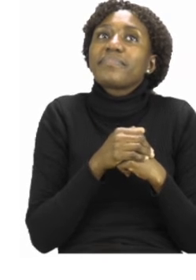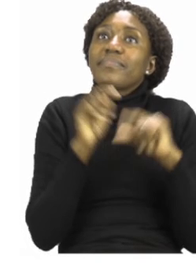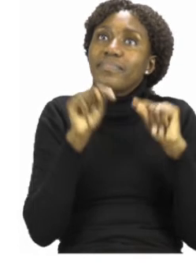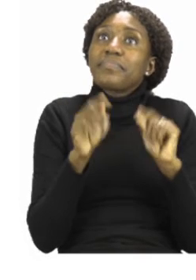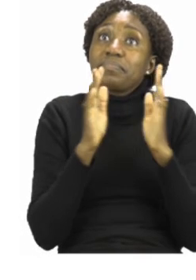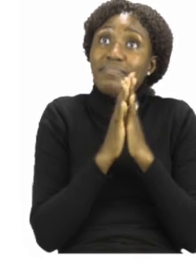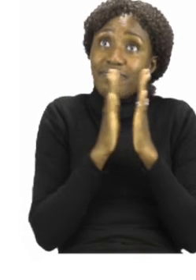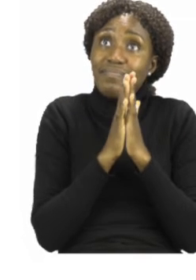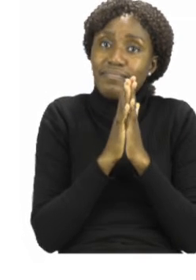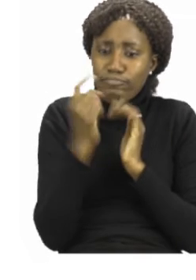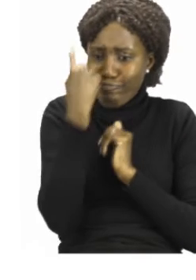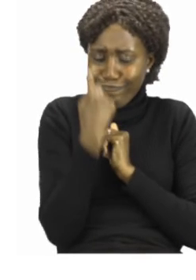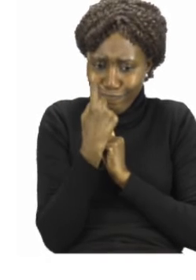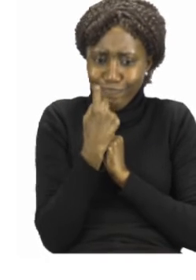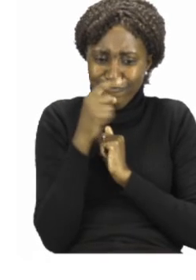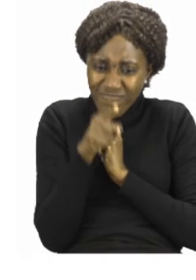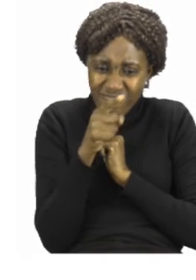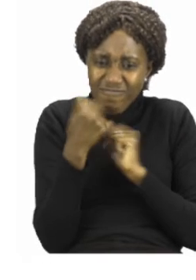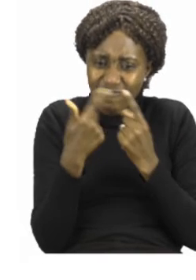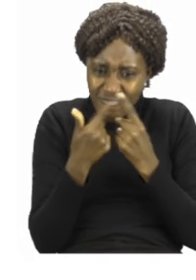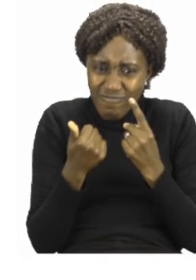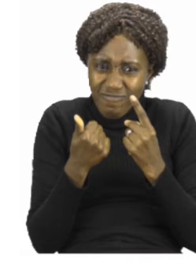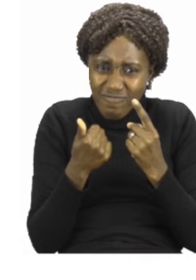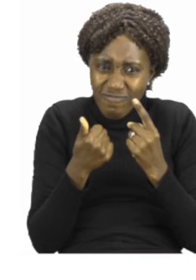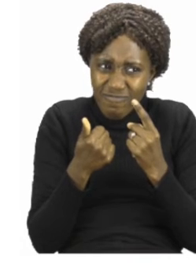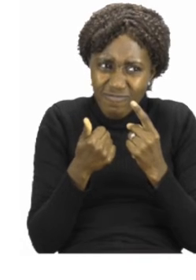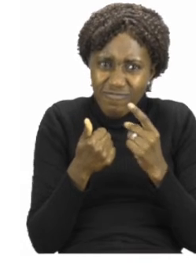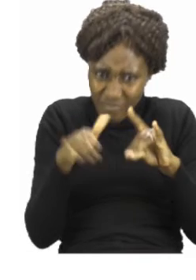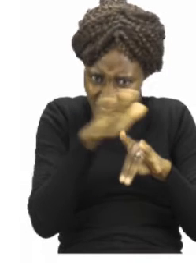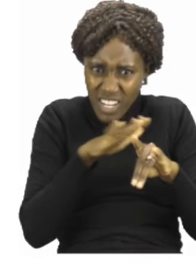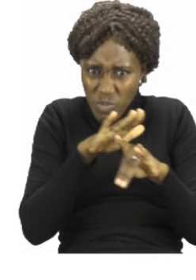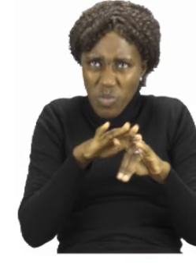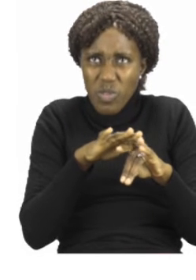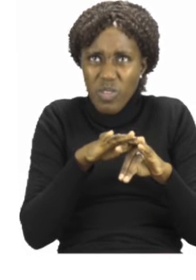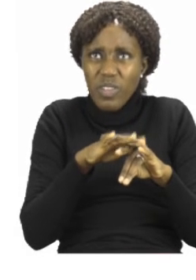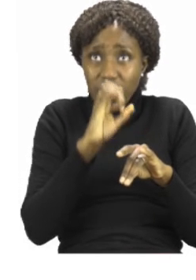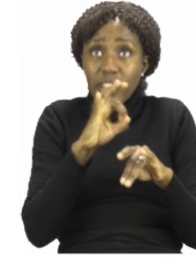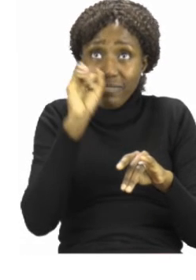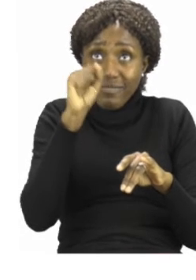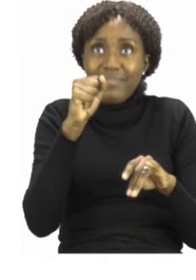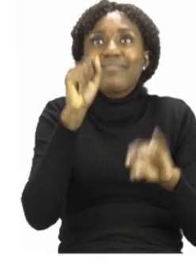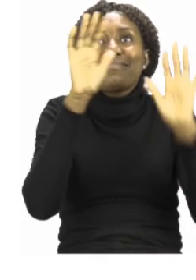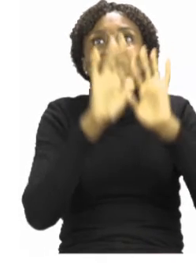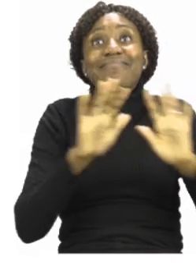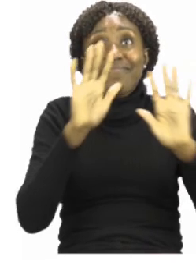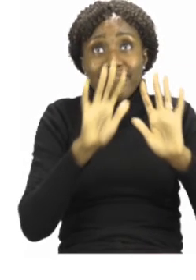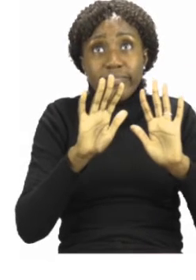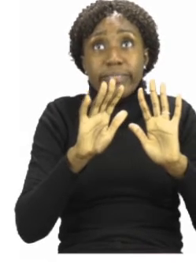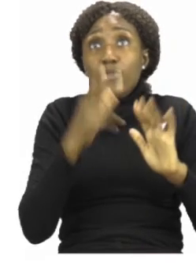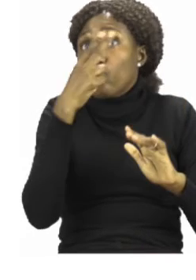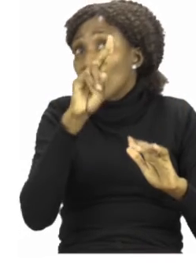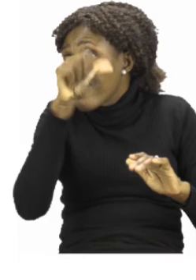job to ask yourself, is this from a farm animal? And remember, you are only coloring the